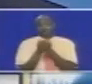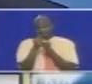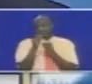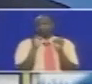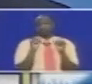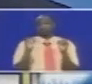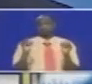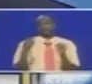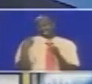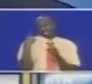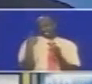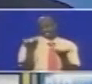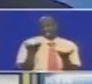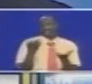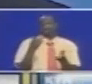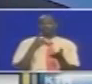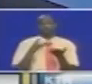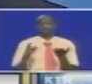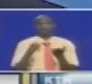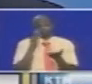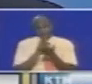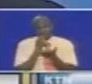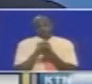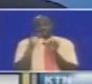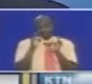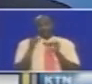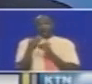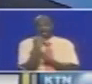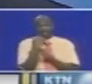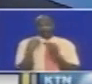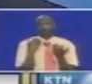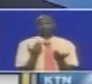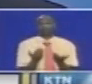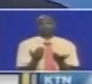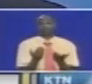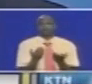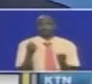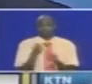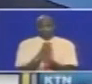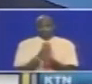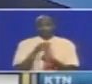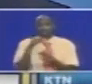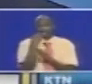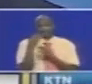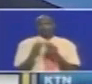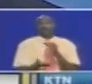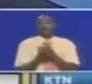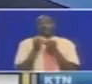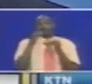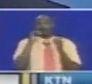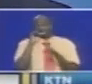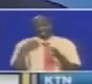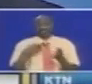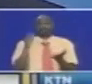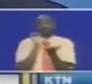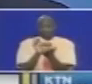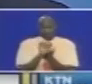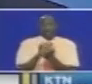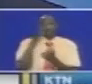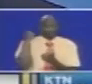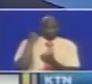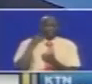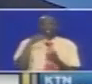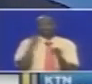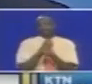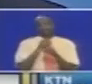them. Of course, if you're asking for our disbandment, you can't ask for our help to do your elections. I suppose they